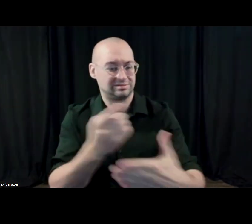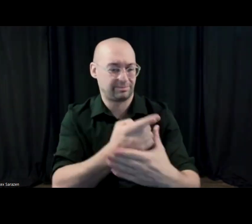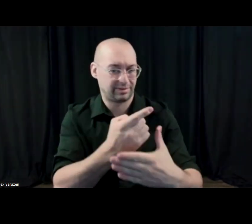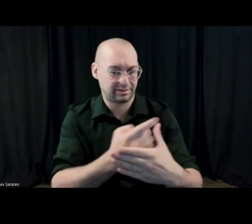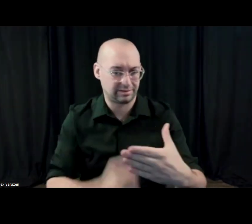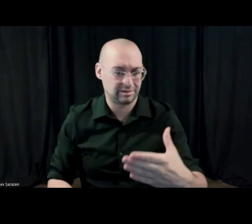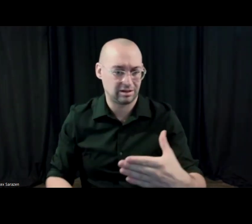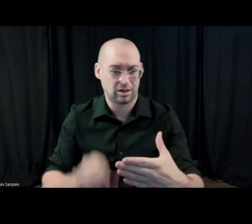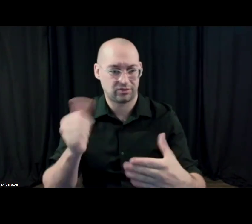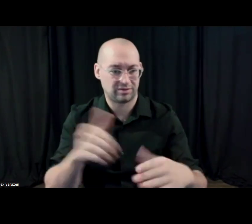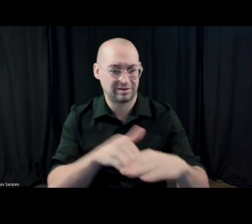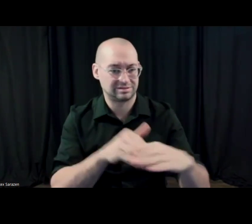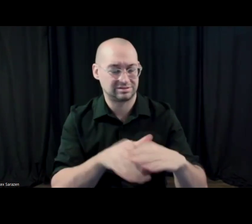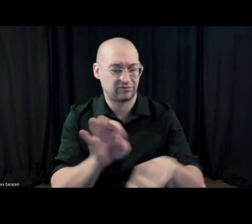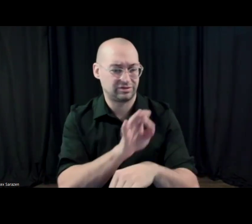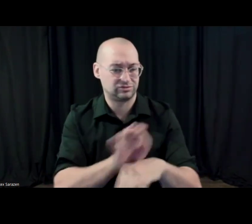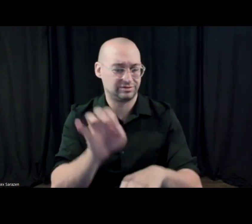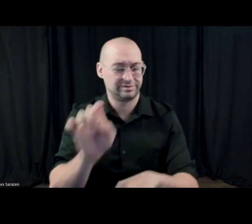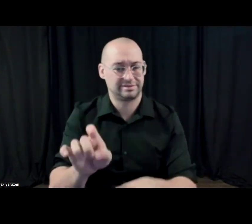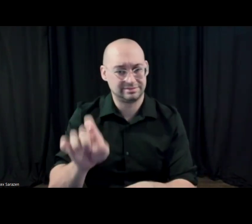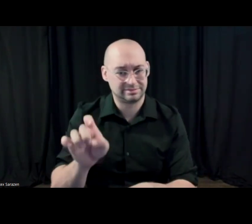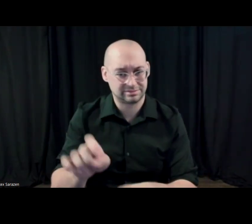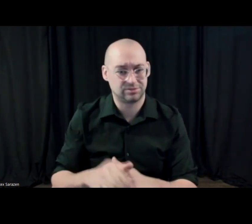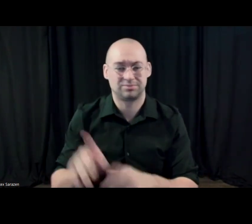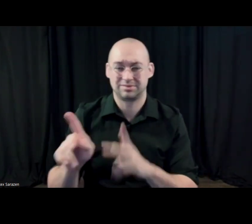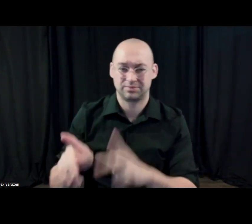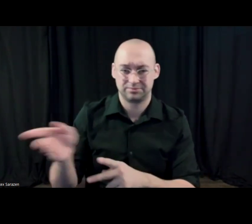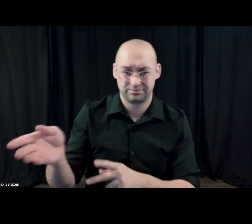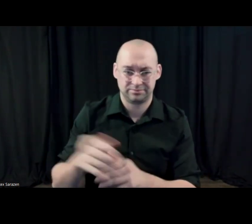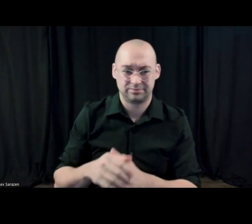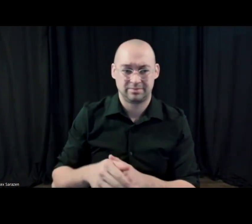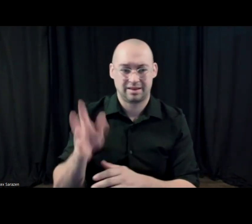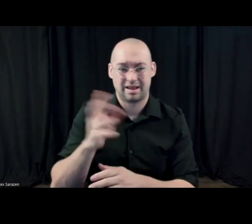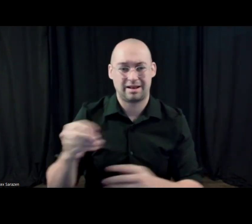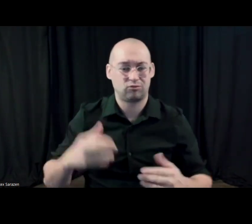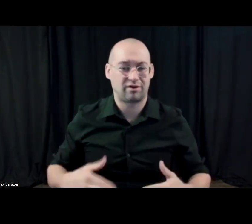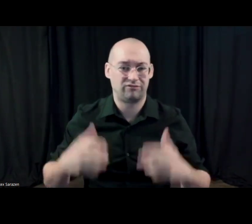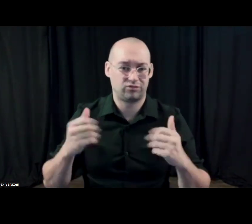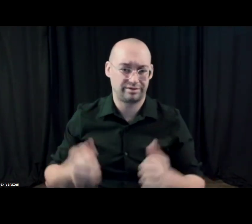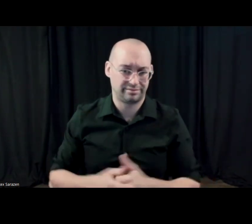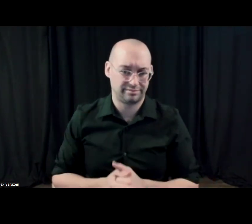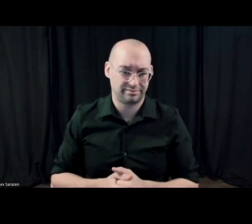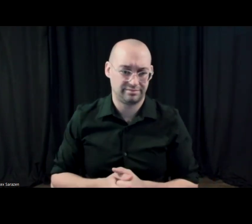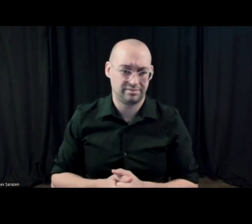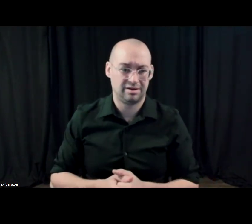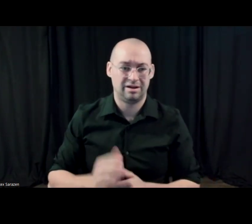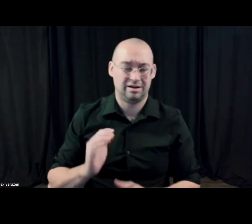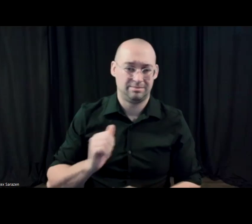other access and functional needs, and also in the recovery. I myself have spent several